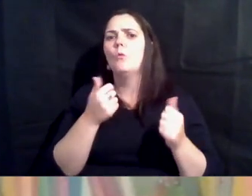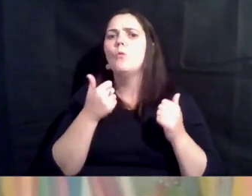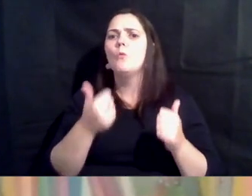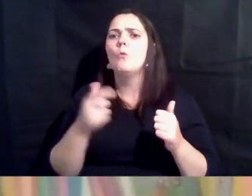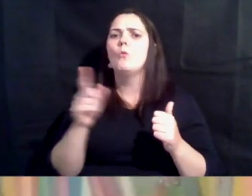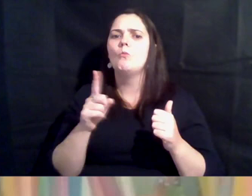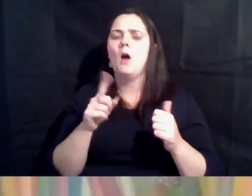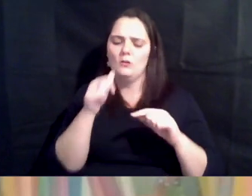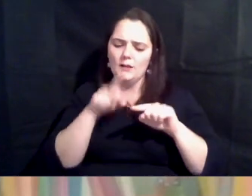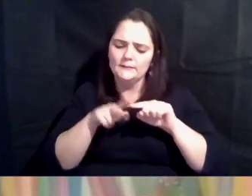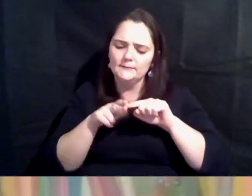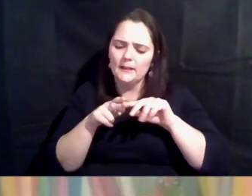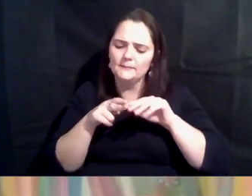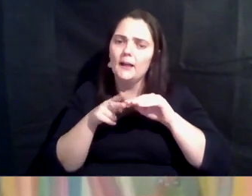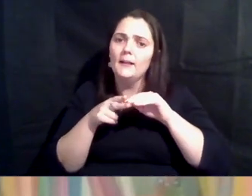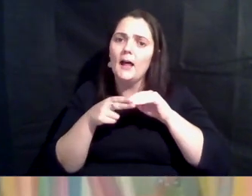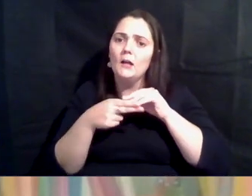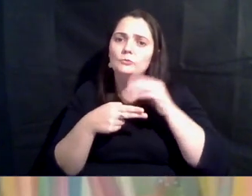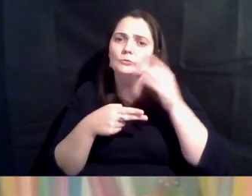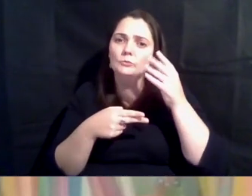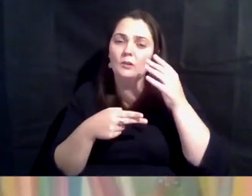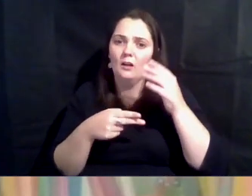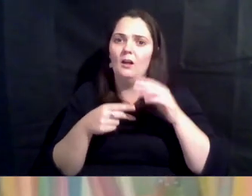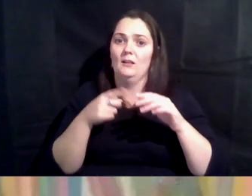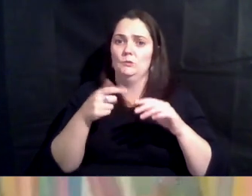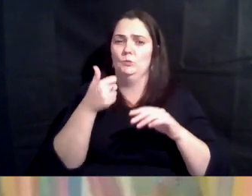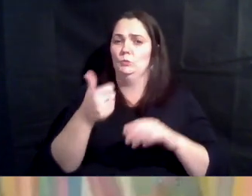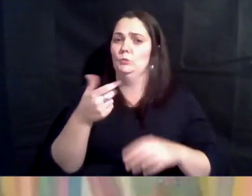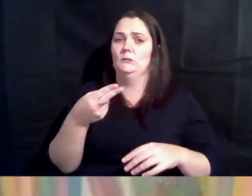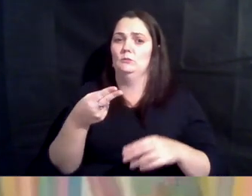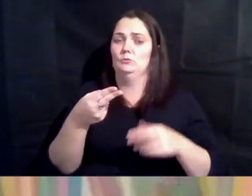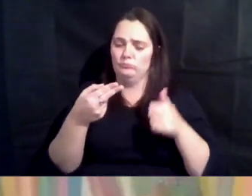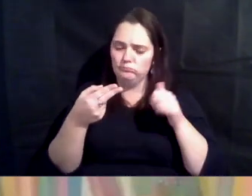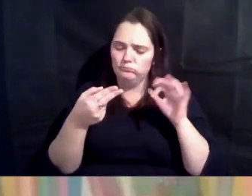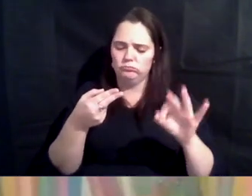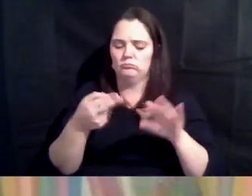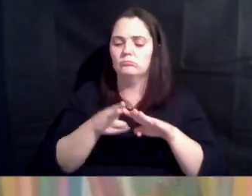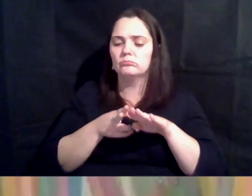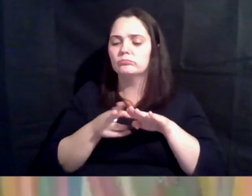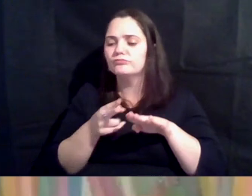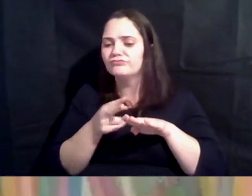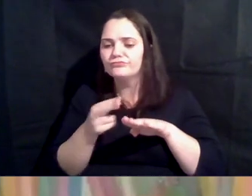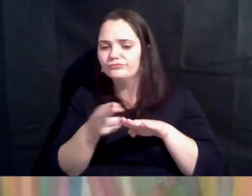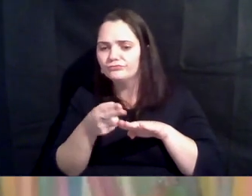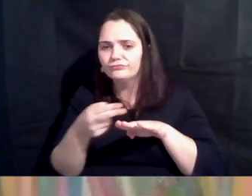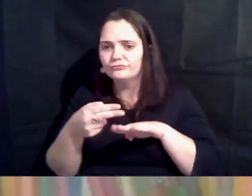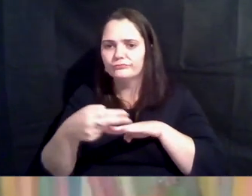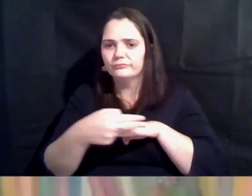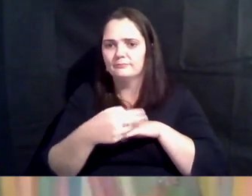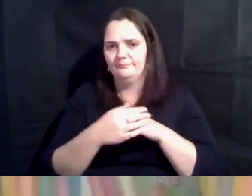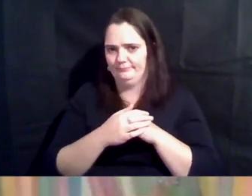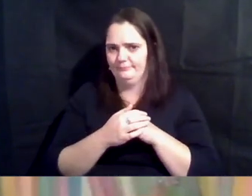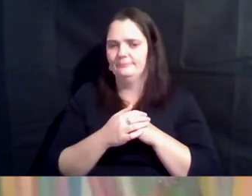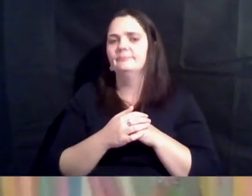as well. So if you find that you love creating little cutouts and things like that, get